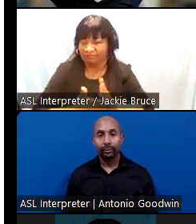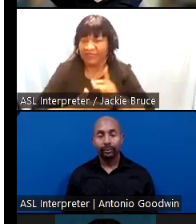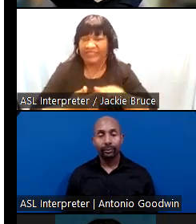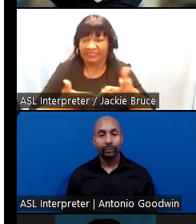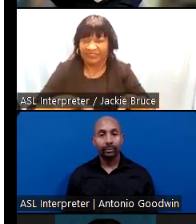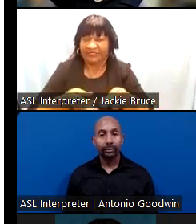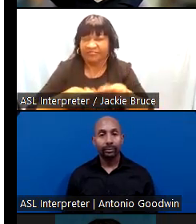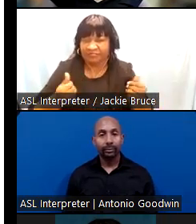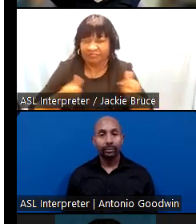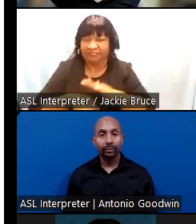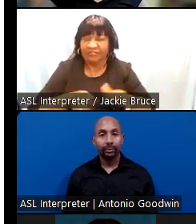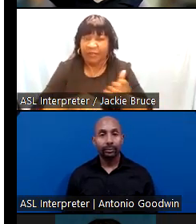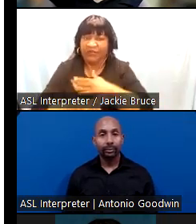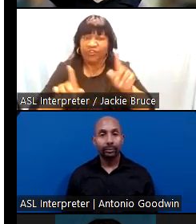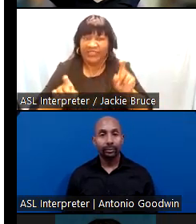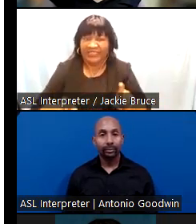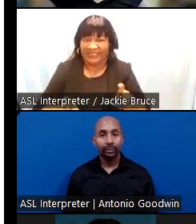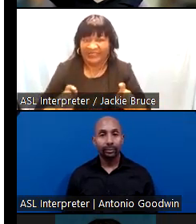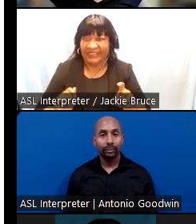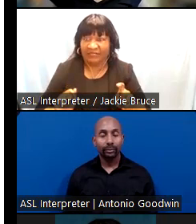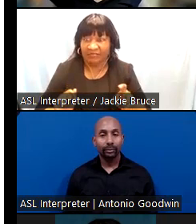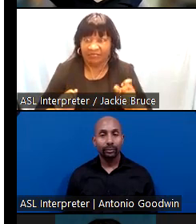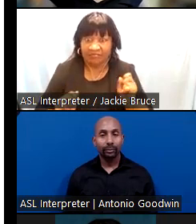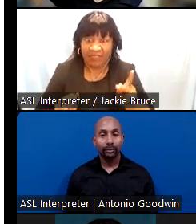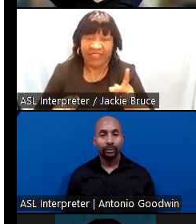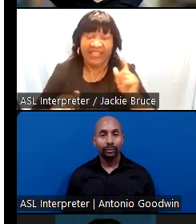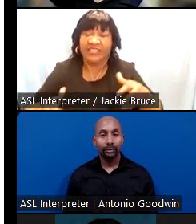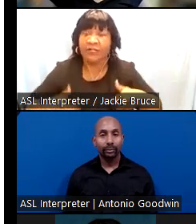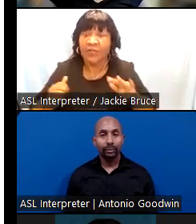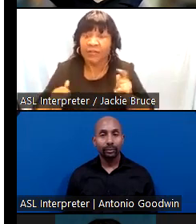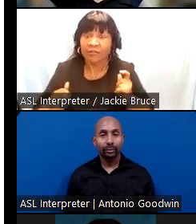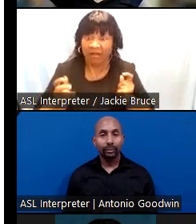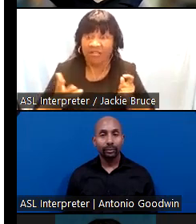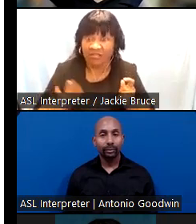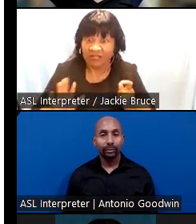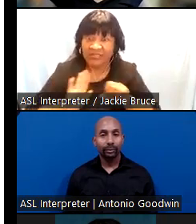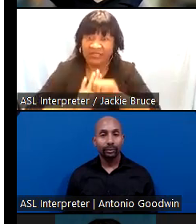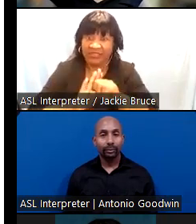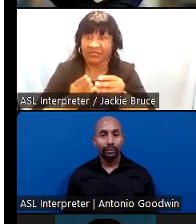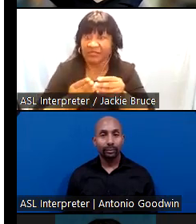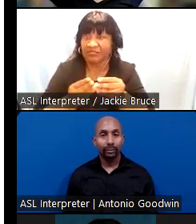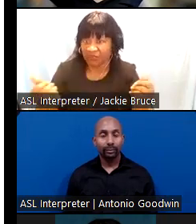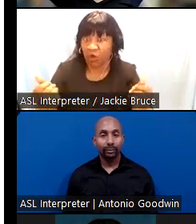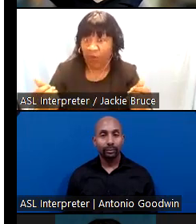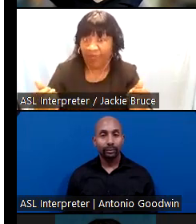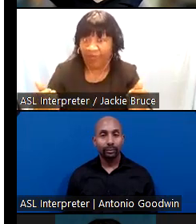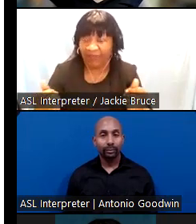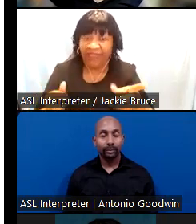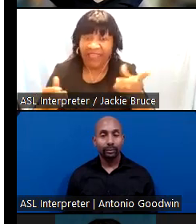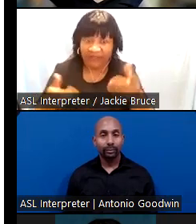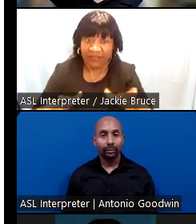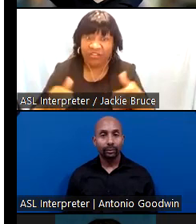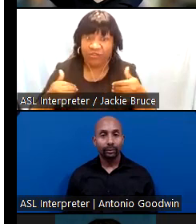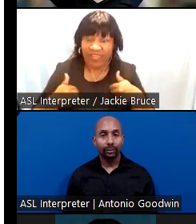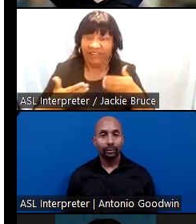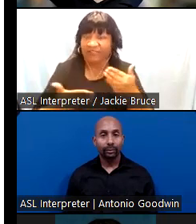you get tested. Sorry, that's supposed to say until the monkeypox symptoms totally go away and you have